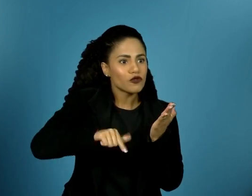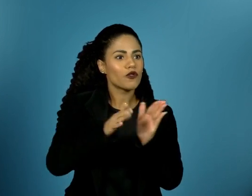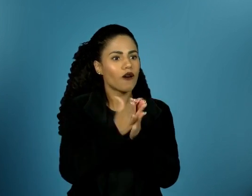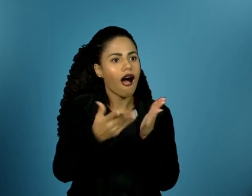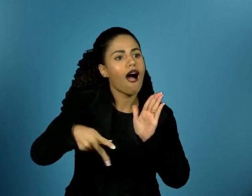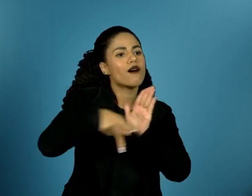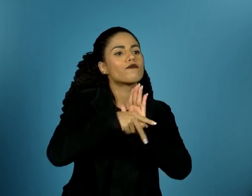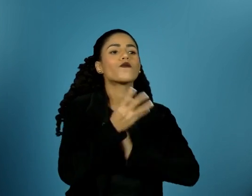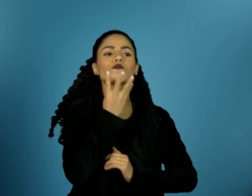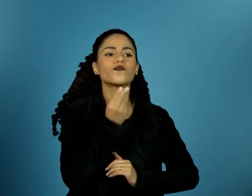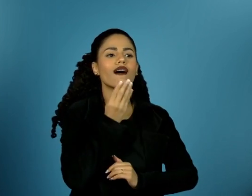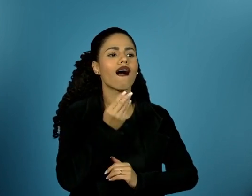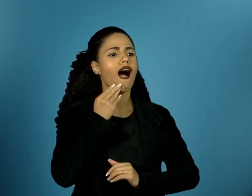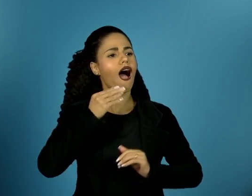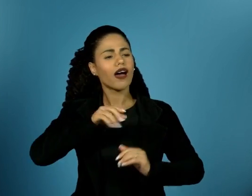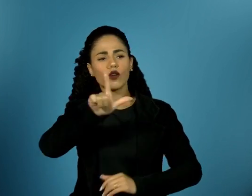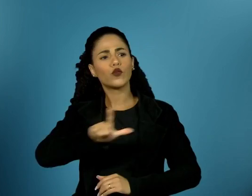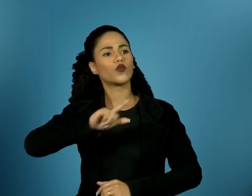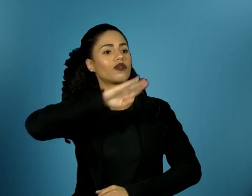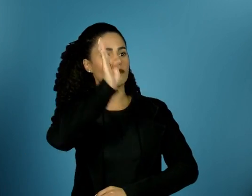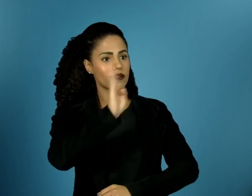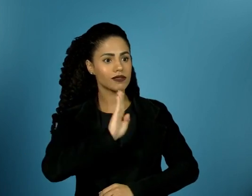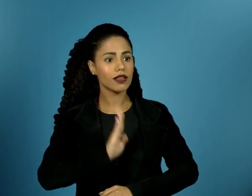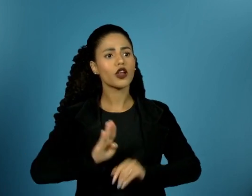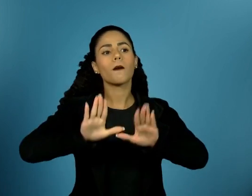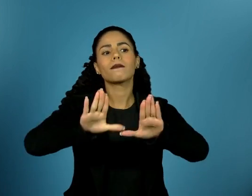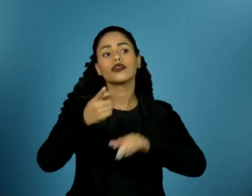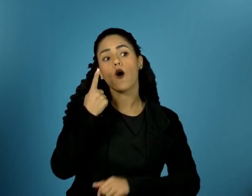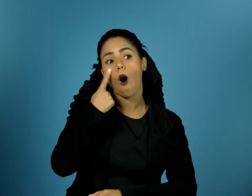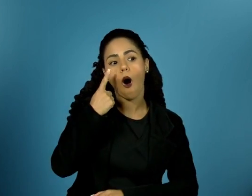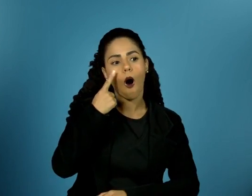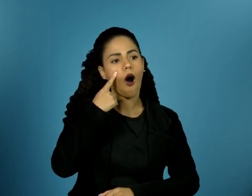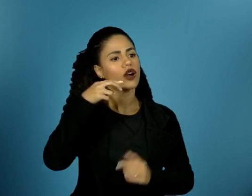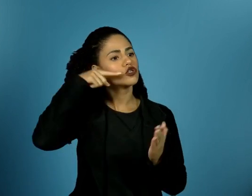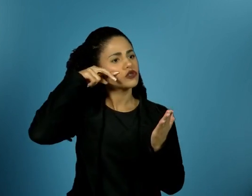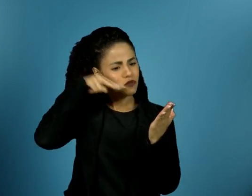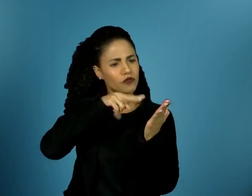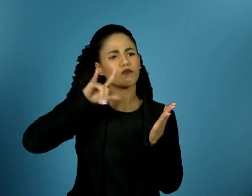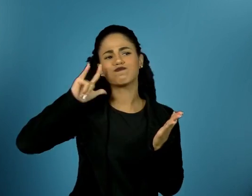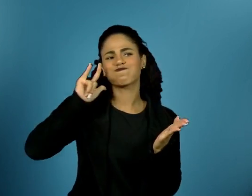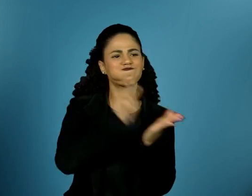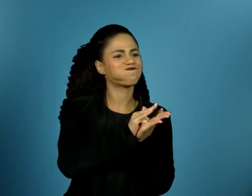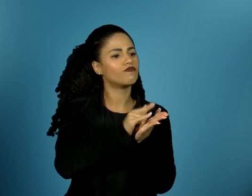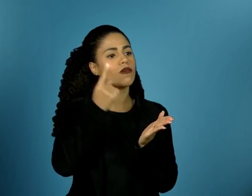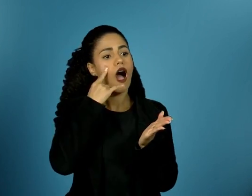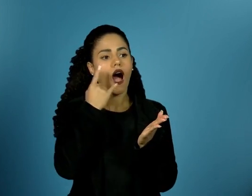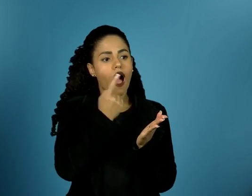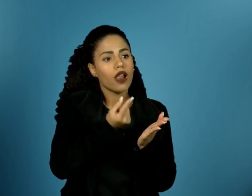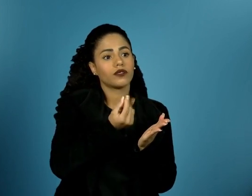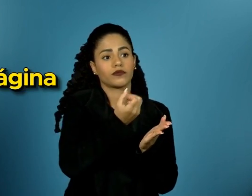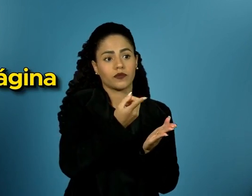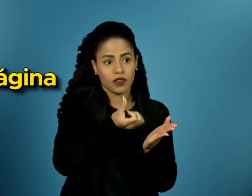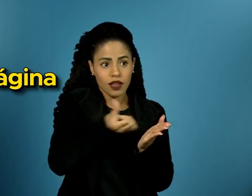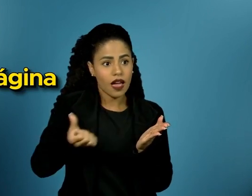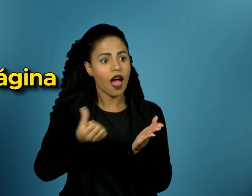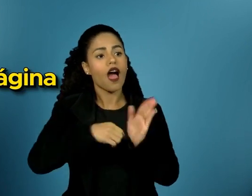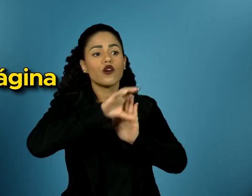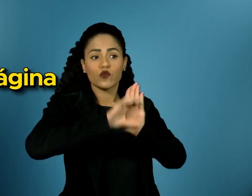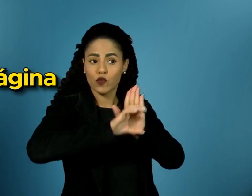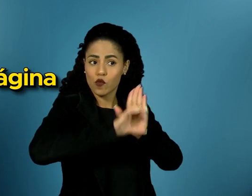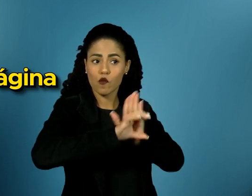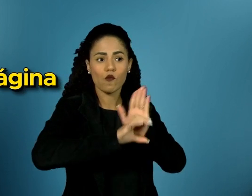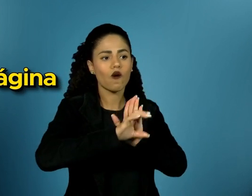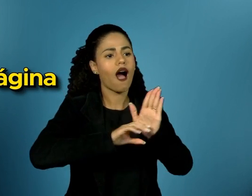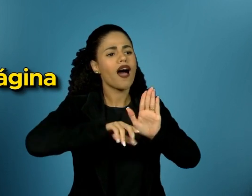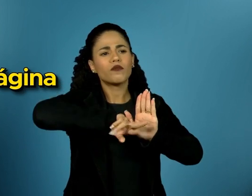Assis and more Brazilian literature before I fully say that, but I absolutely love this book. 160 chapters. Many of the